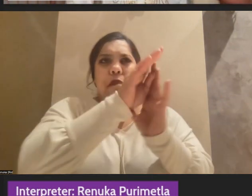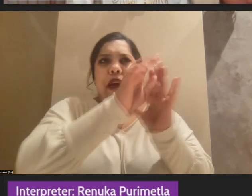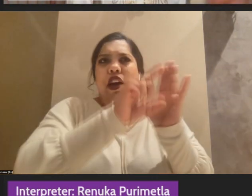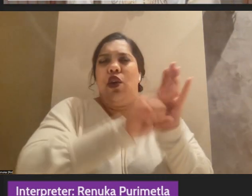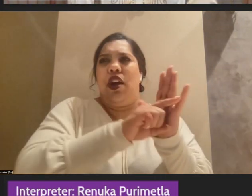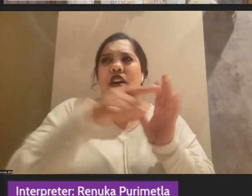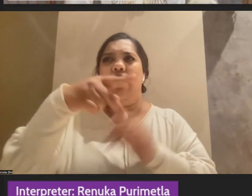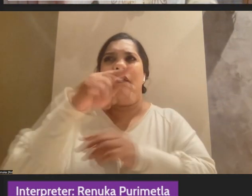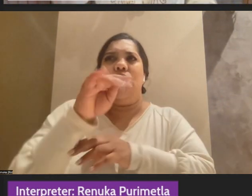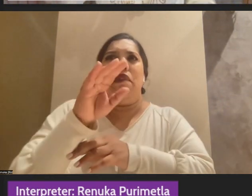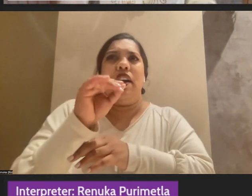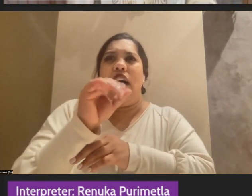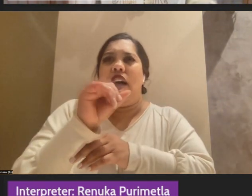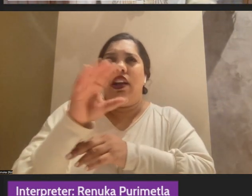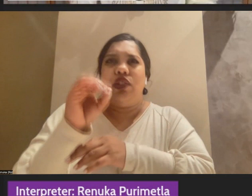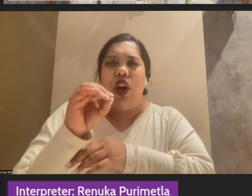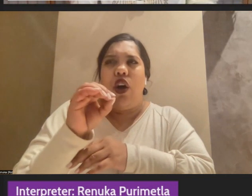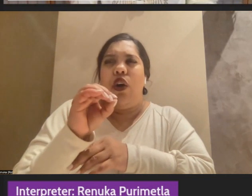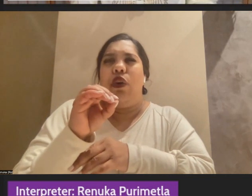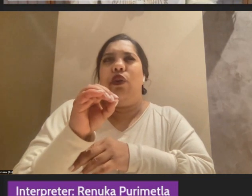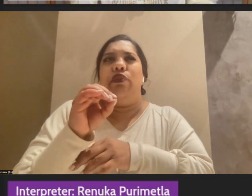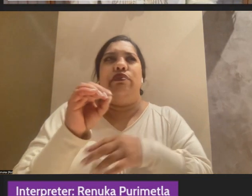or Rembrandt or whomever.